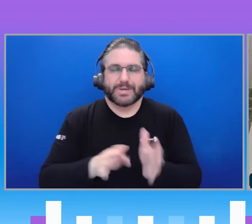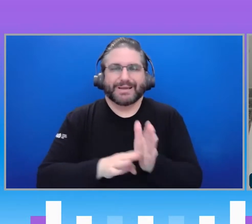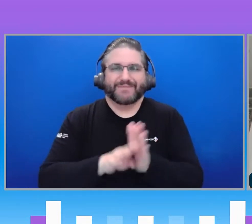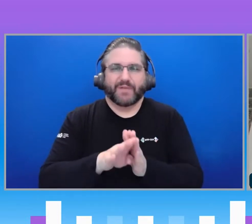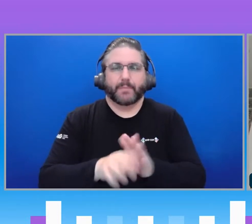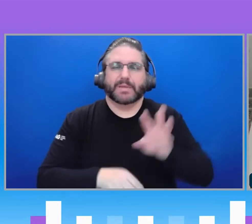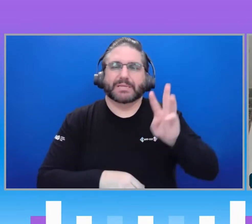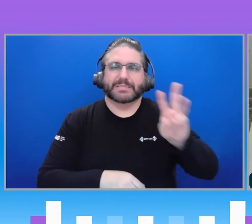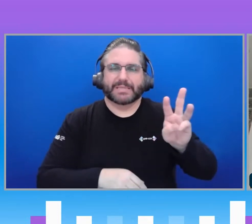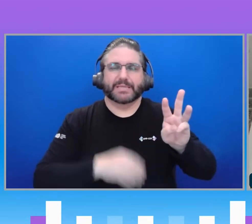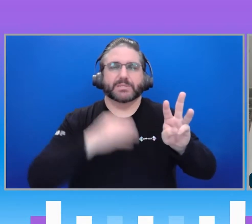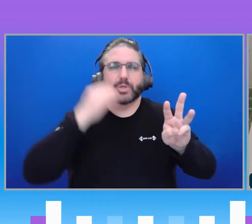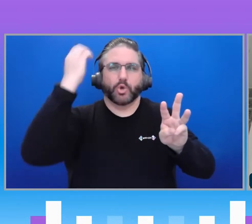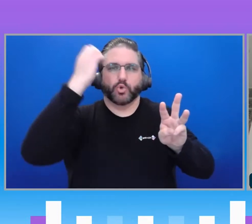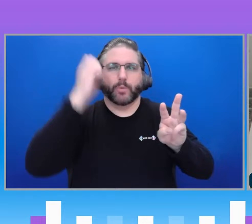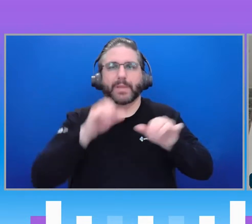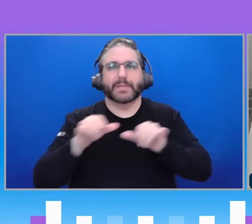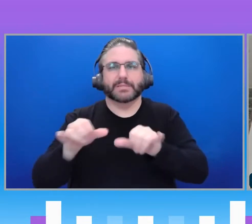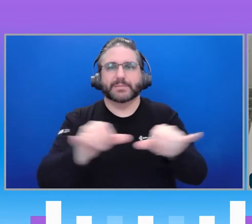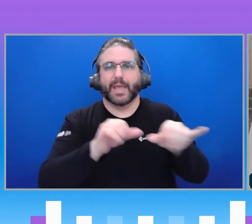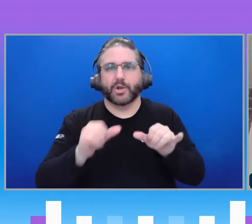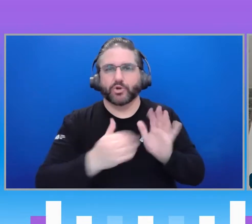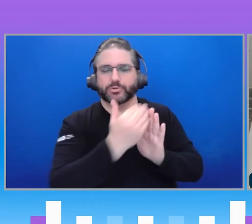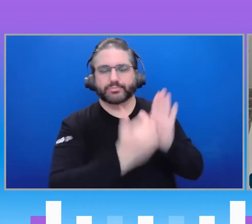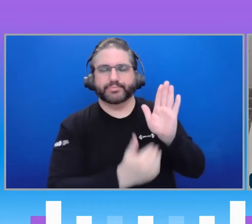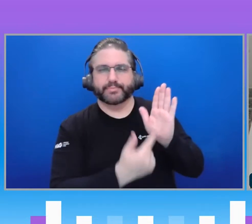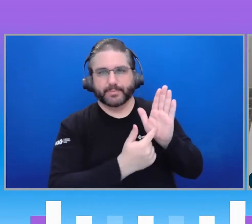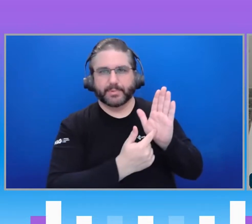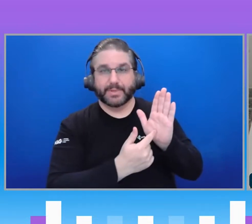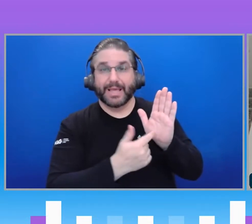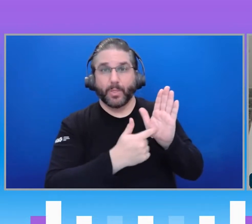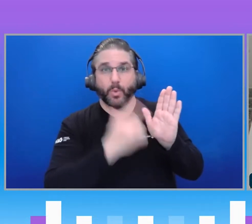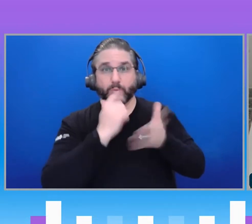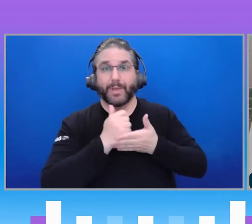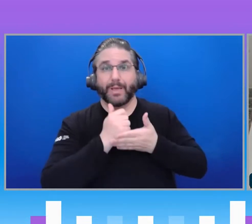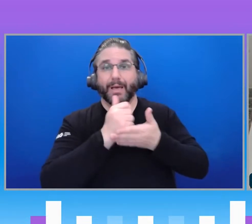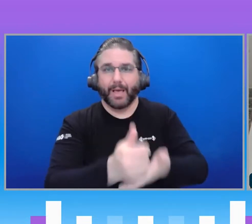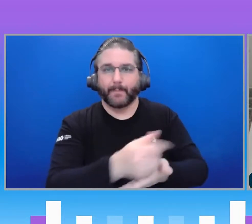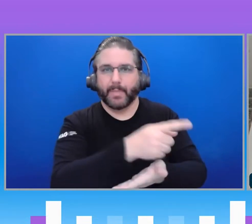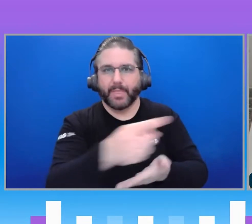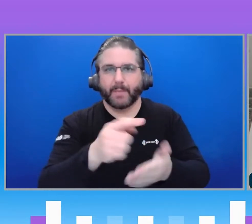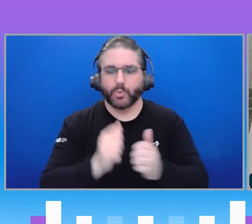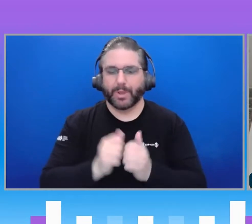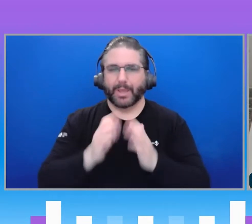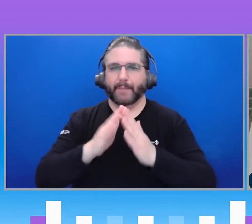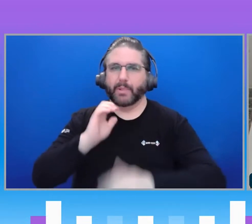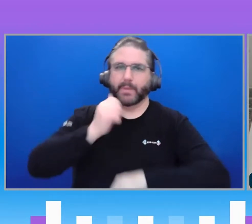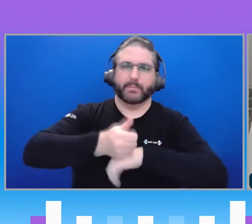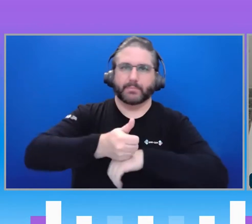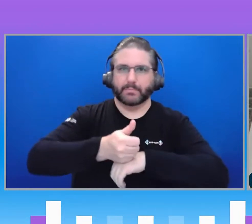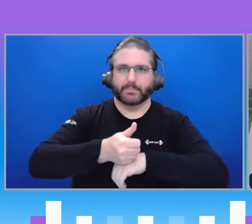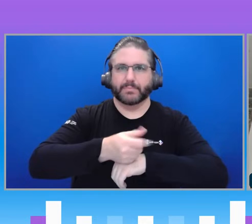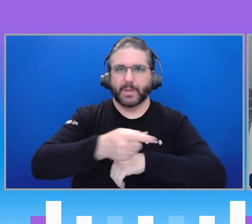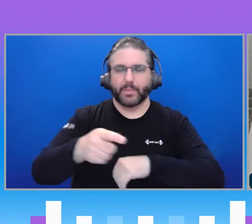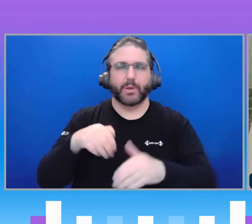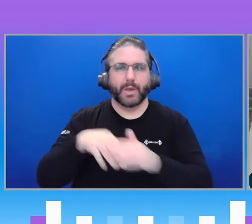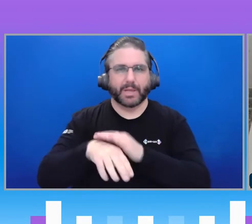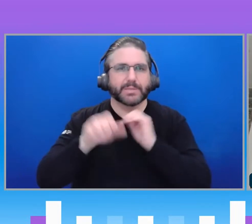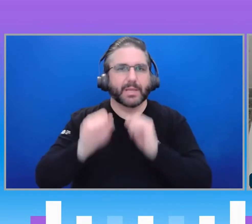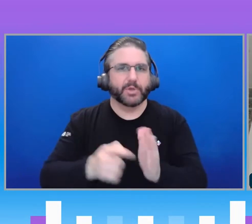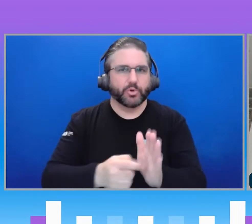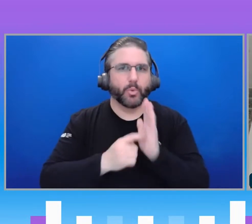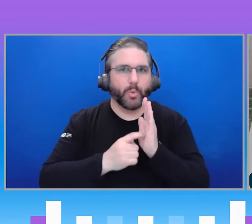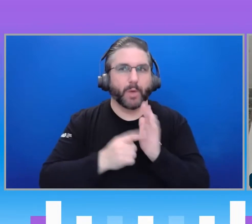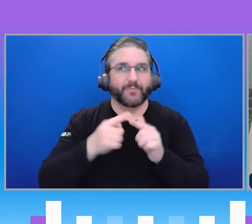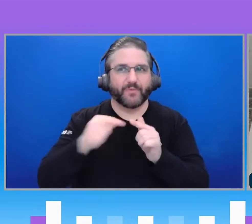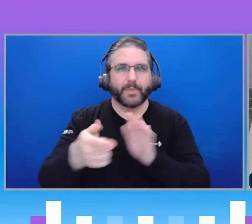European standards that will assist in implementing the binding accessibility requirements of the law,